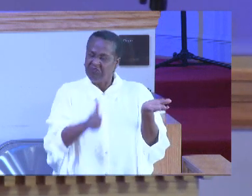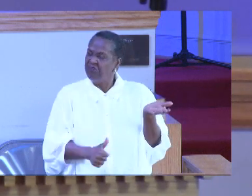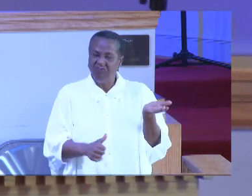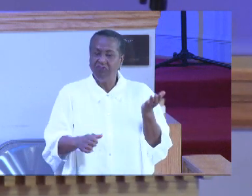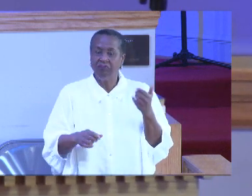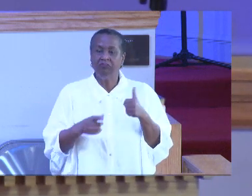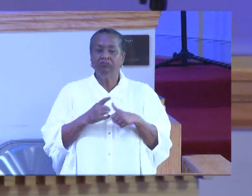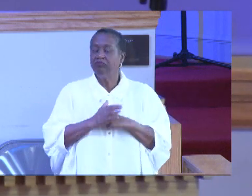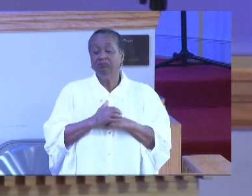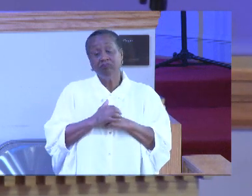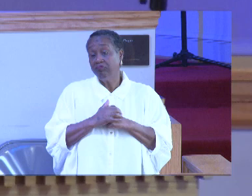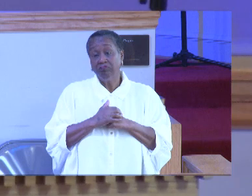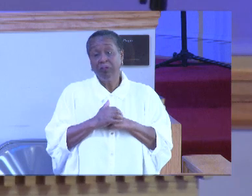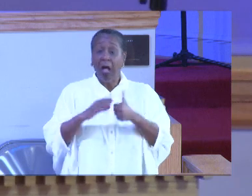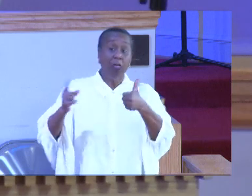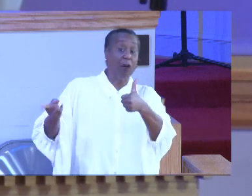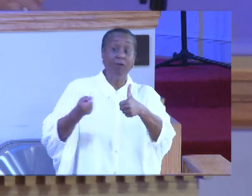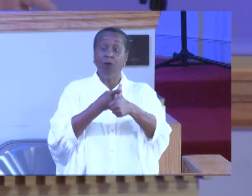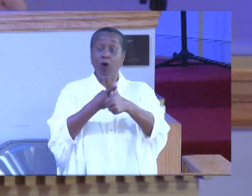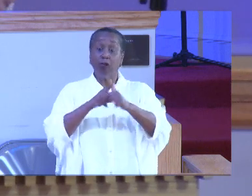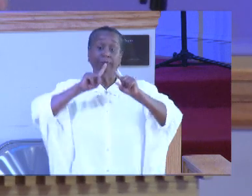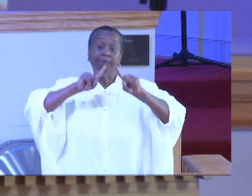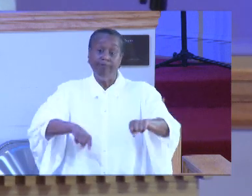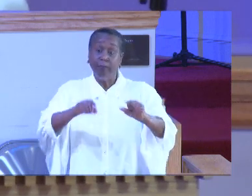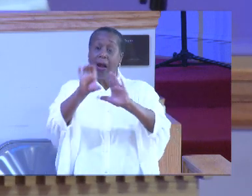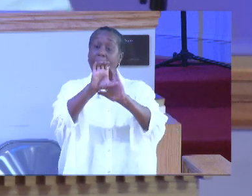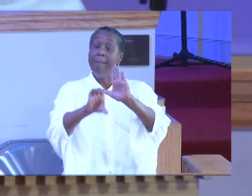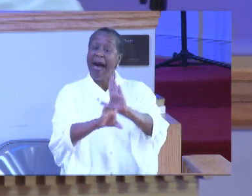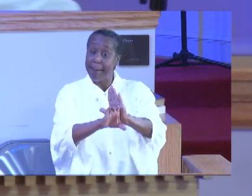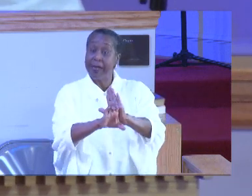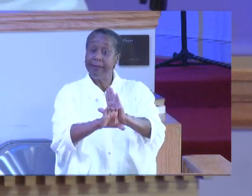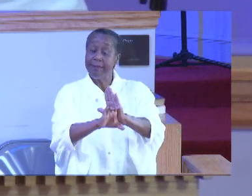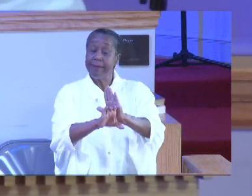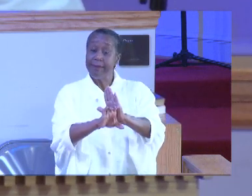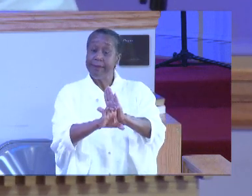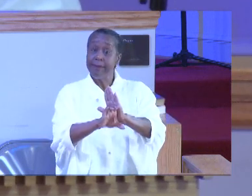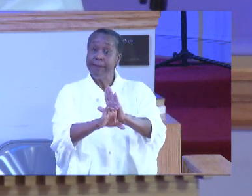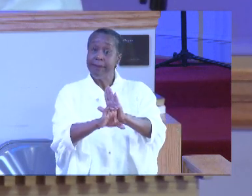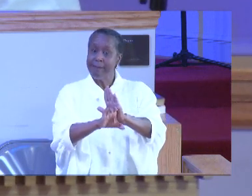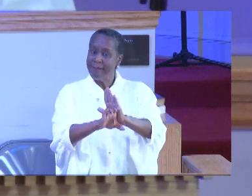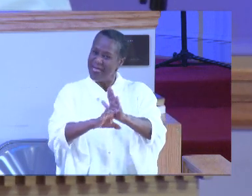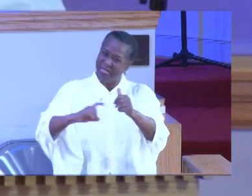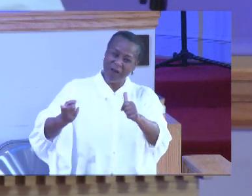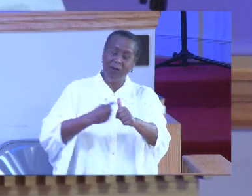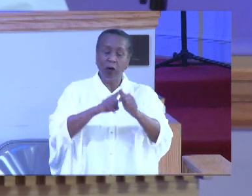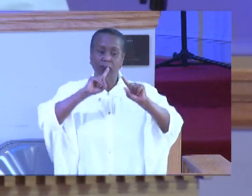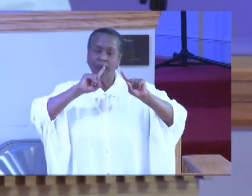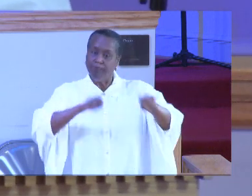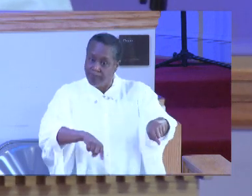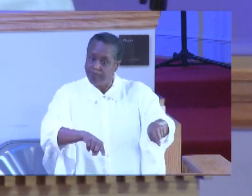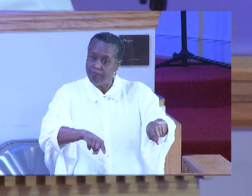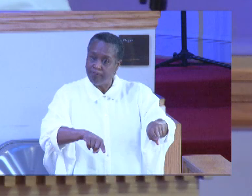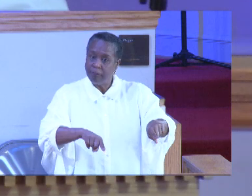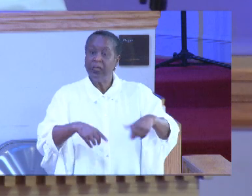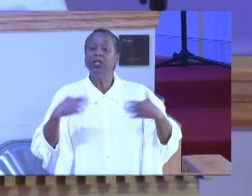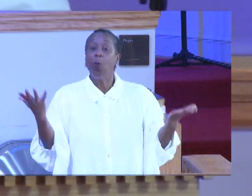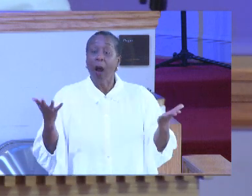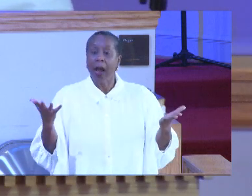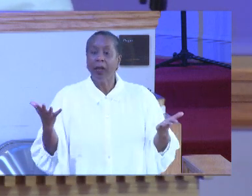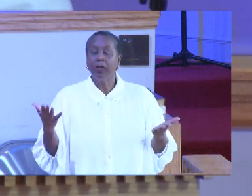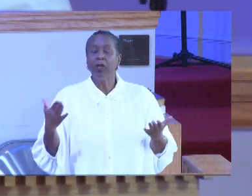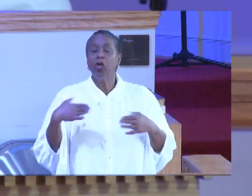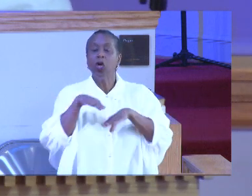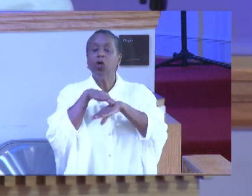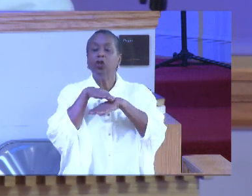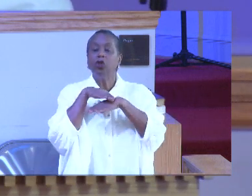undertakings. The first commandment given to Mary, don't